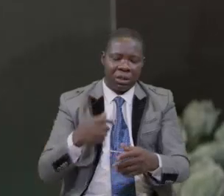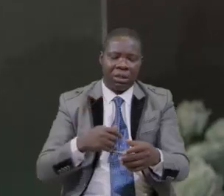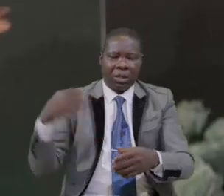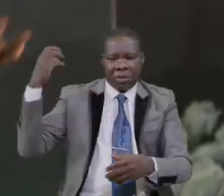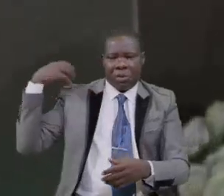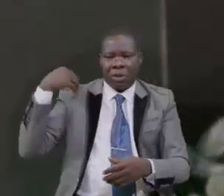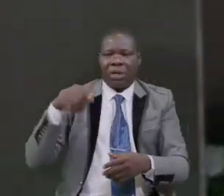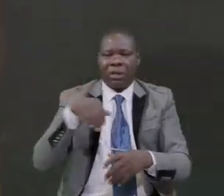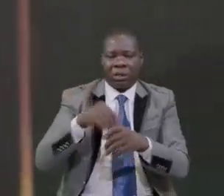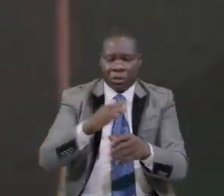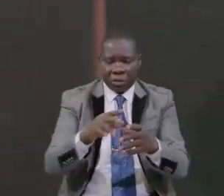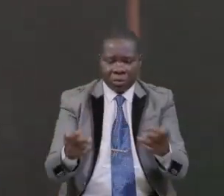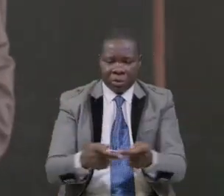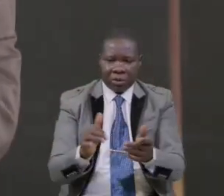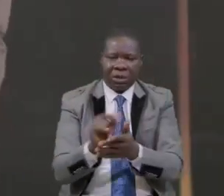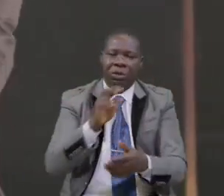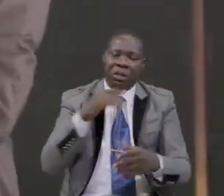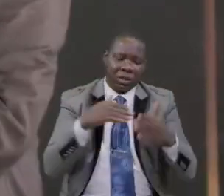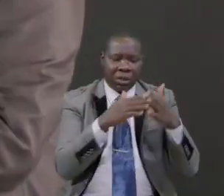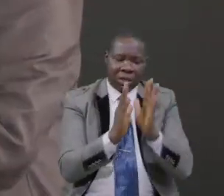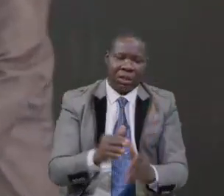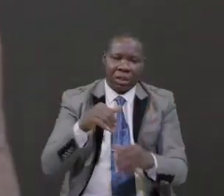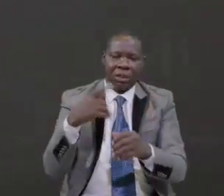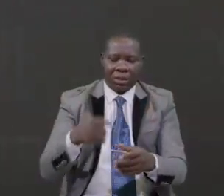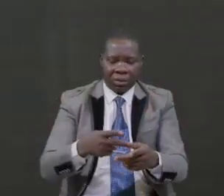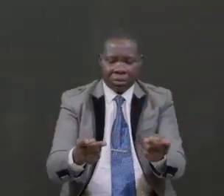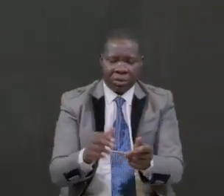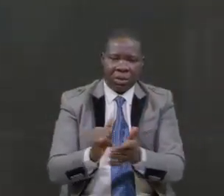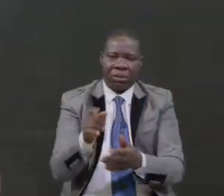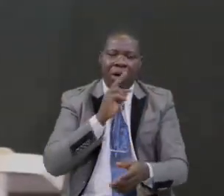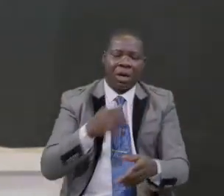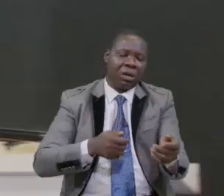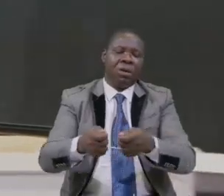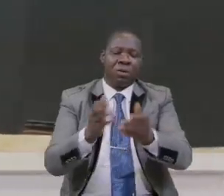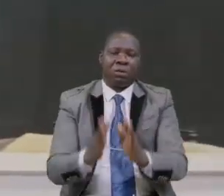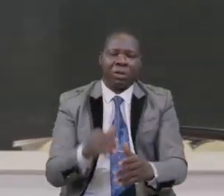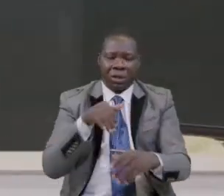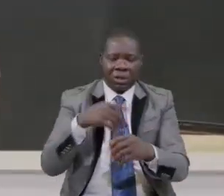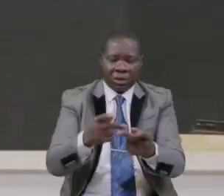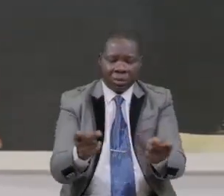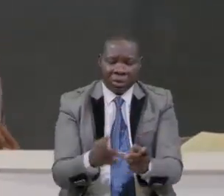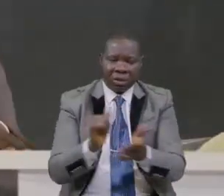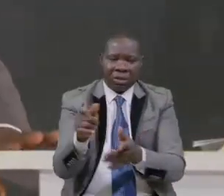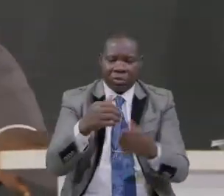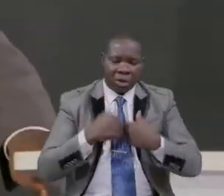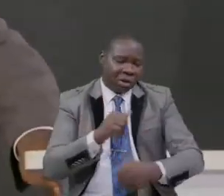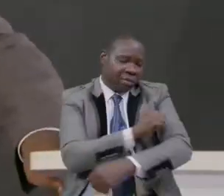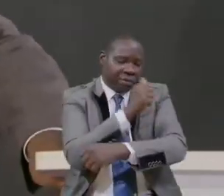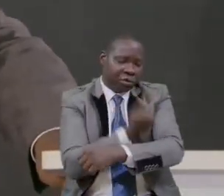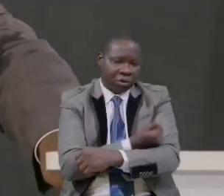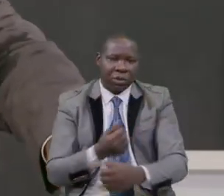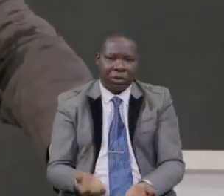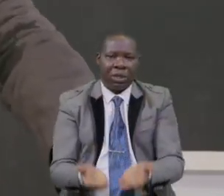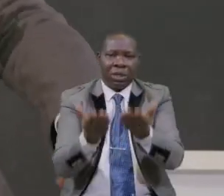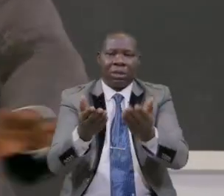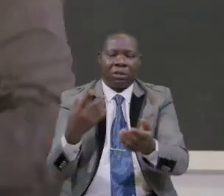leader, in the place where you are the director, in the place where you have authority, raise the standard